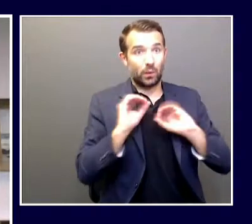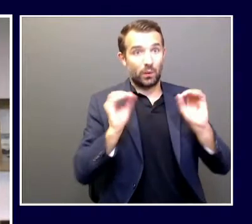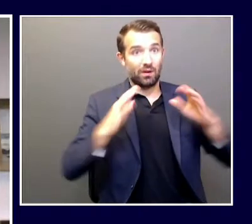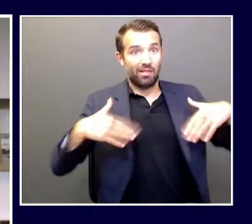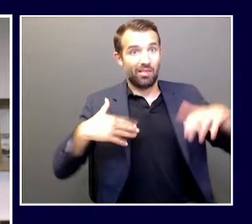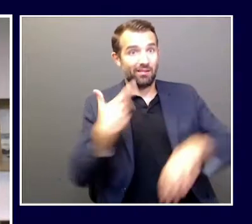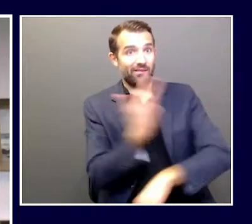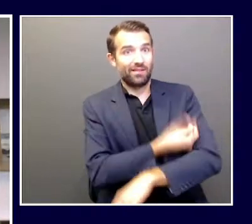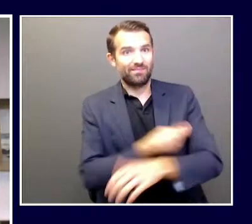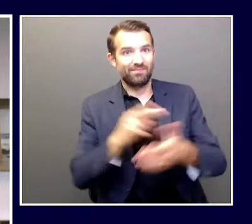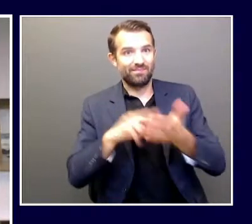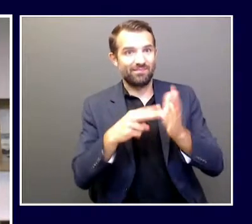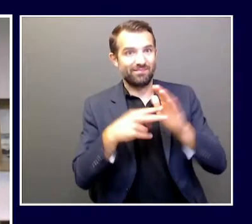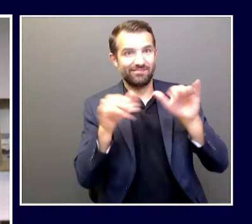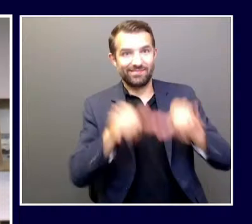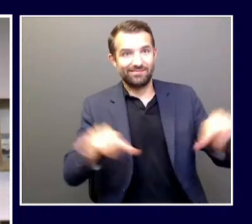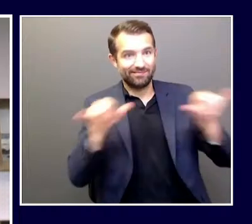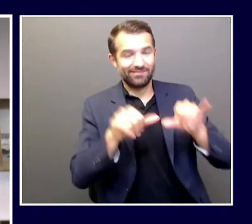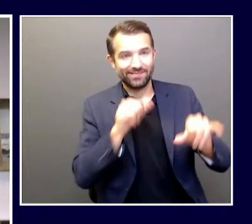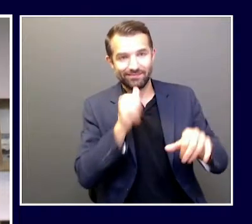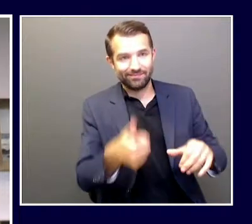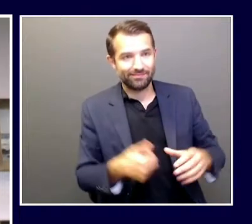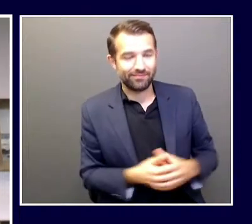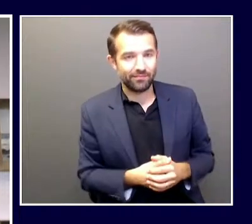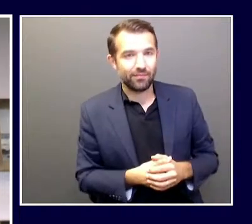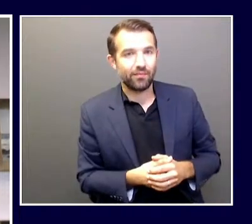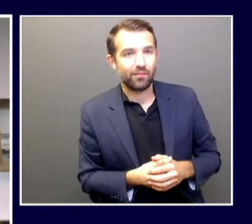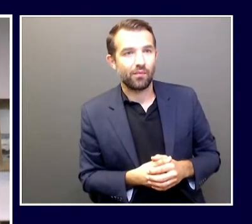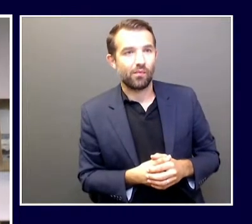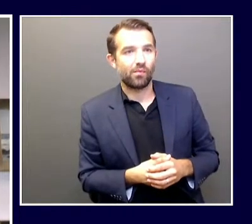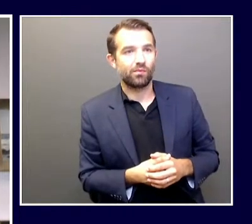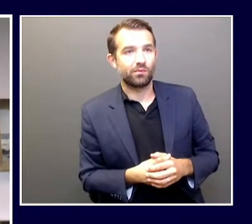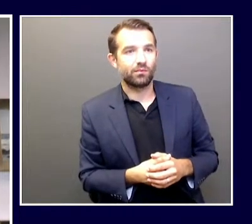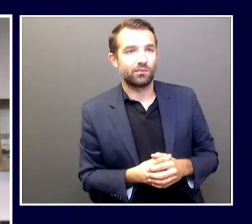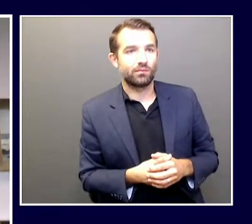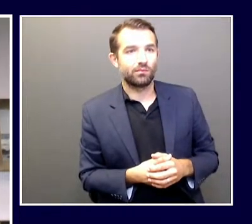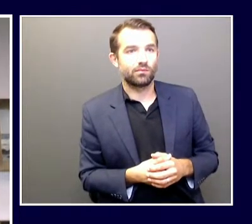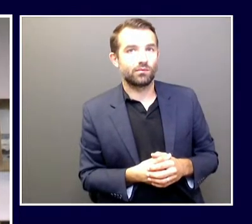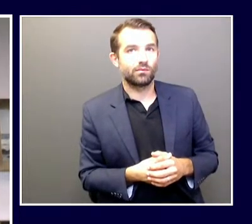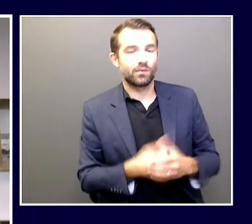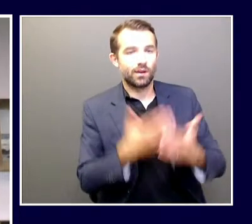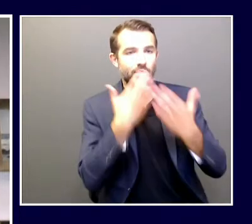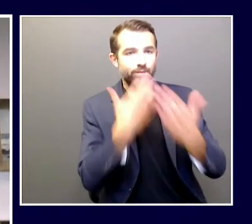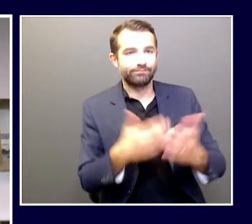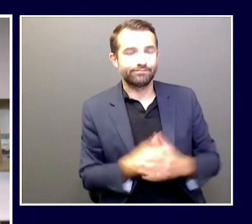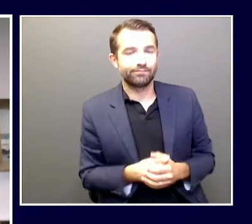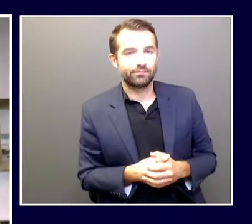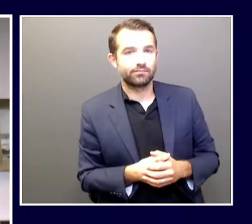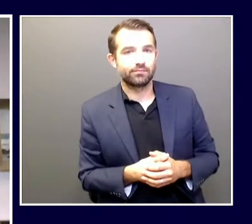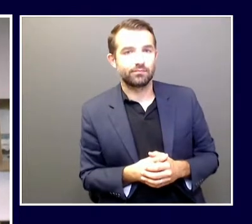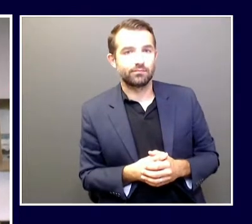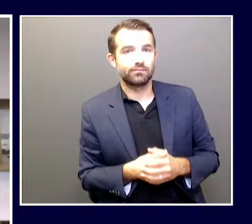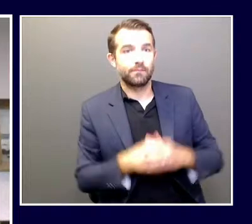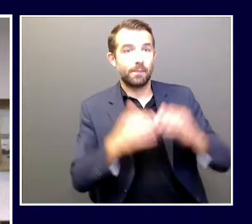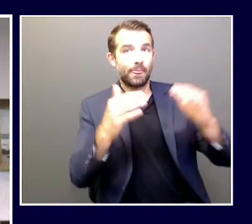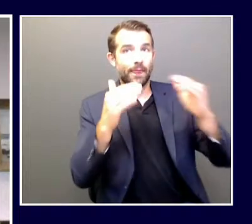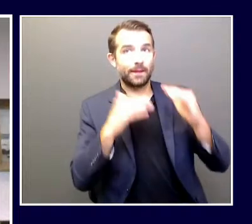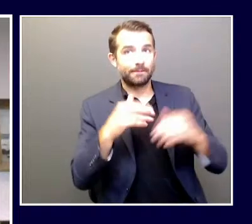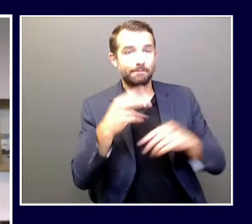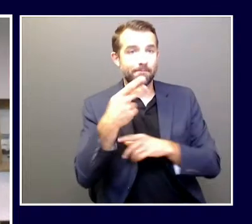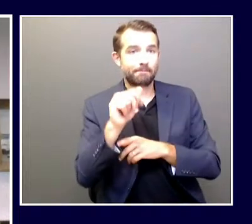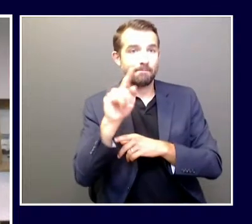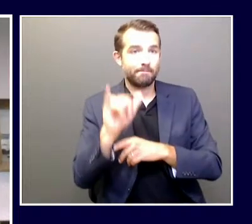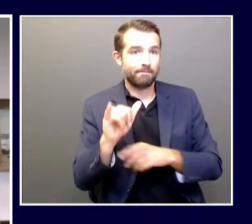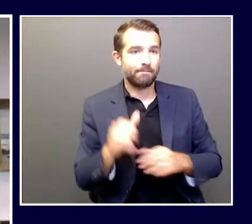have pre-existing medical conditions. Thank you. Thanks, Jim. Let me go to Patty White next. Thank you, Dr.